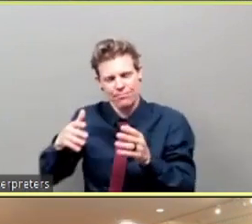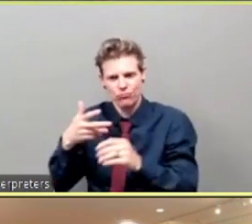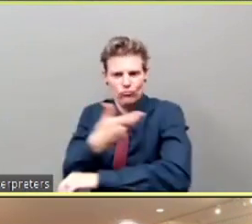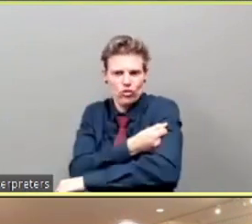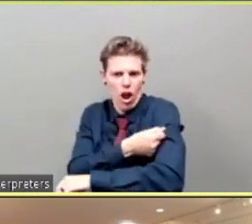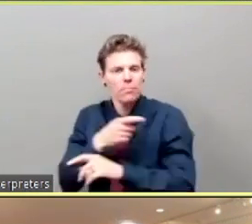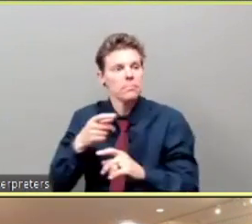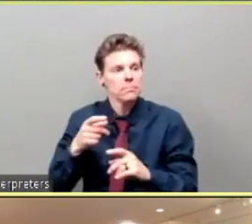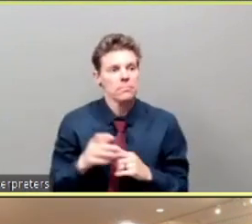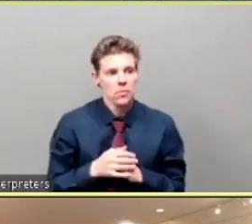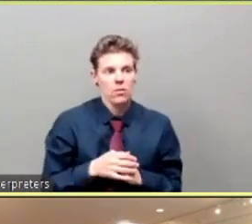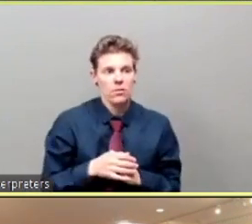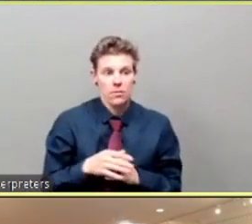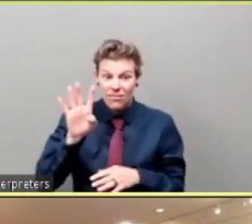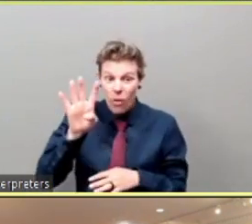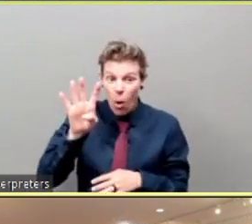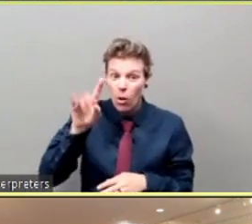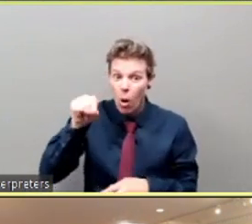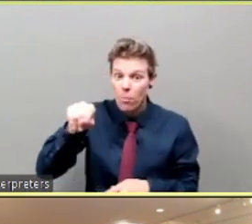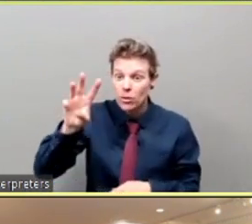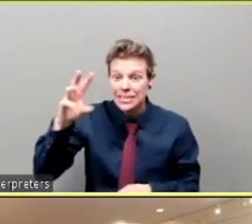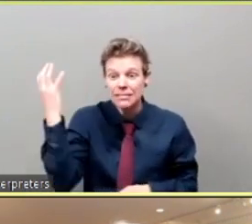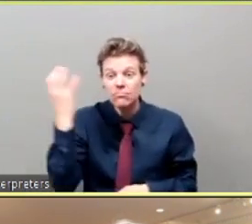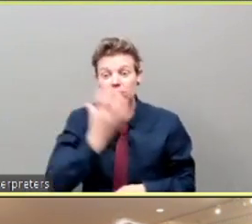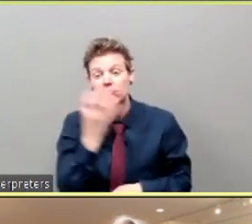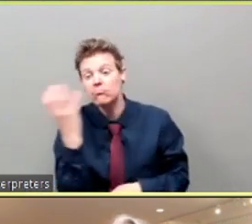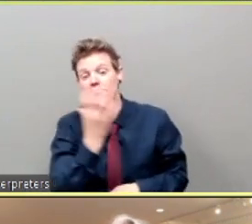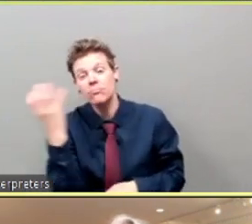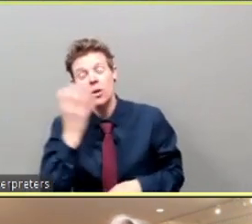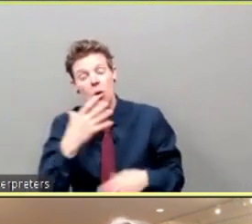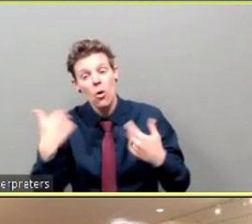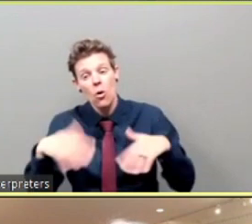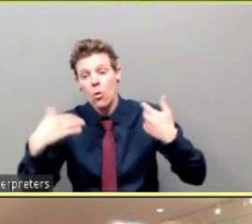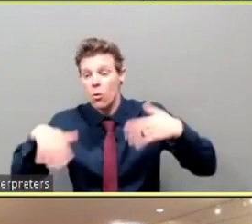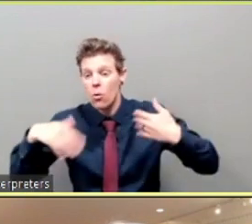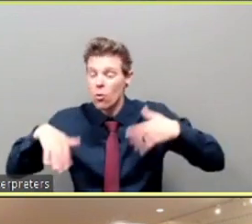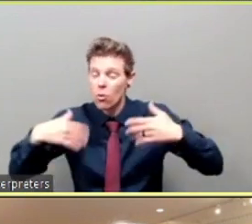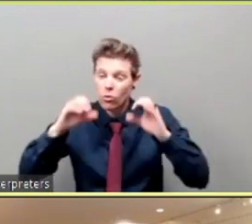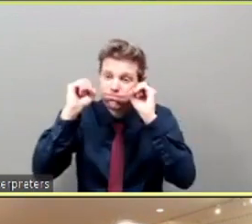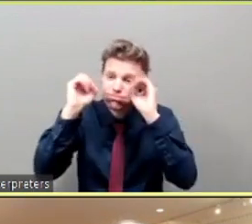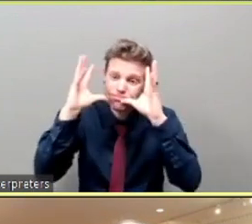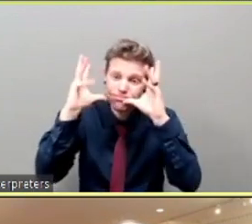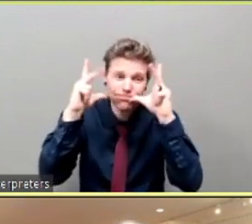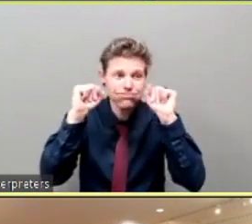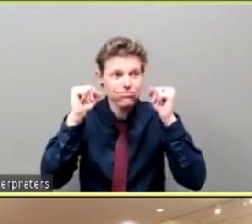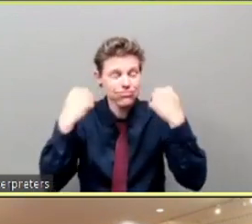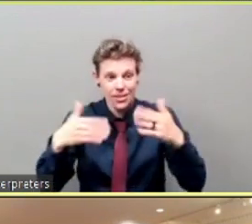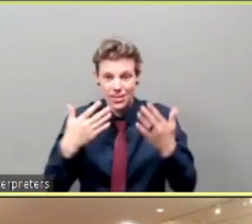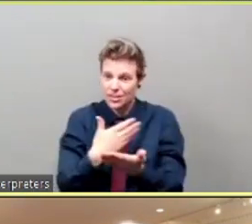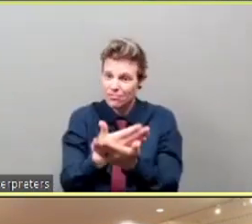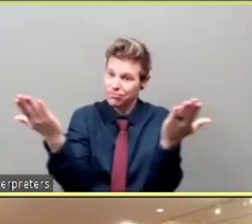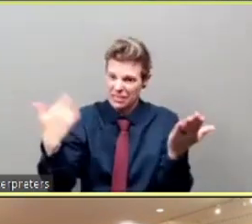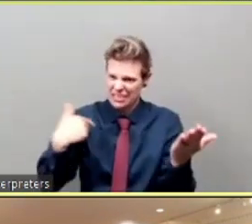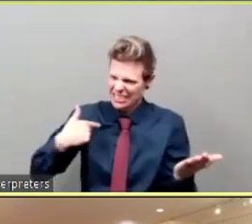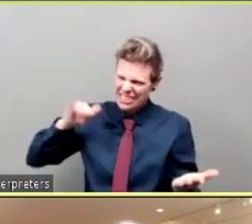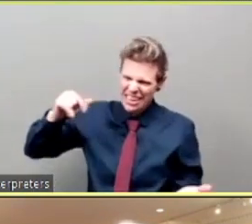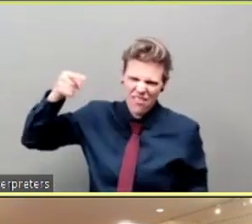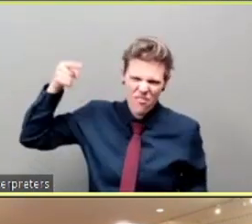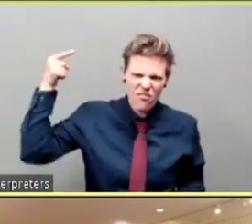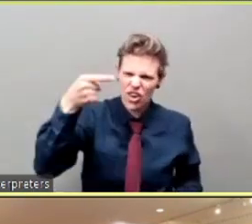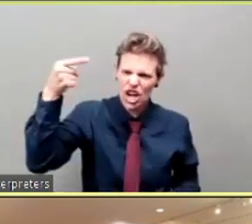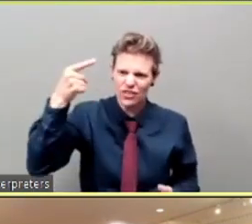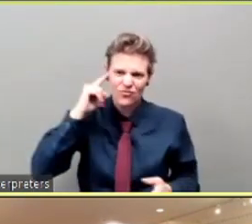is incredible. And as you know, New Mexico is leading the country in our population of